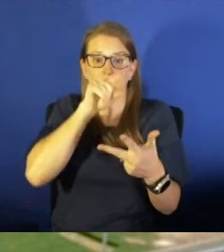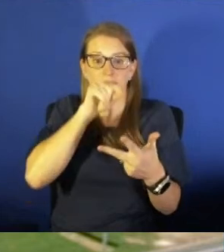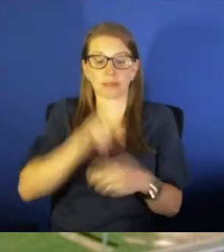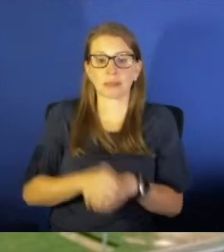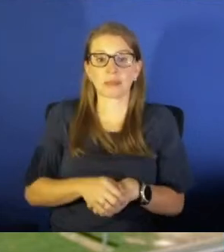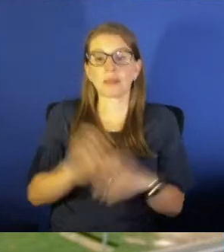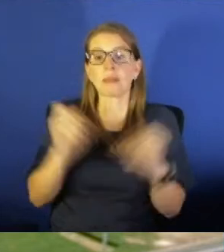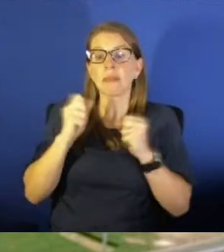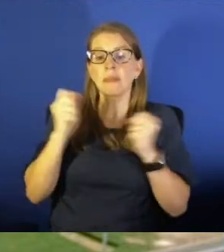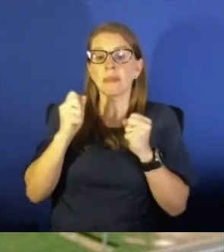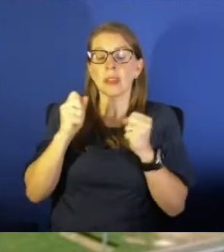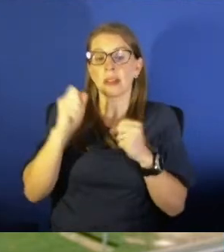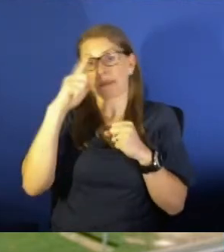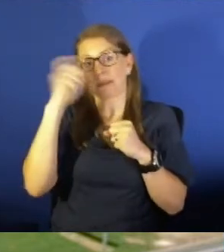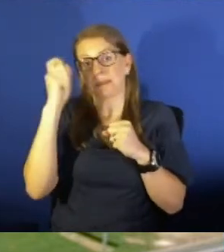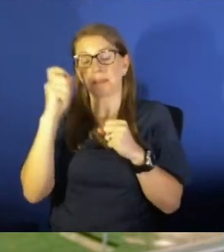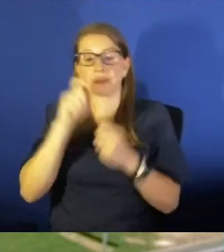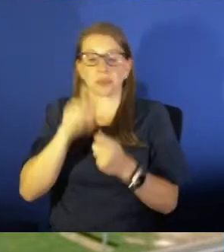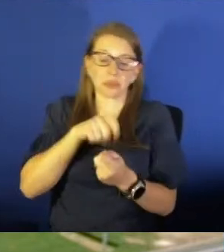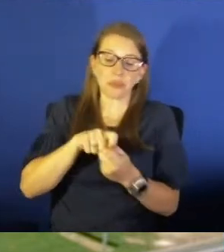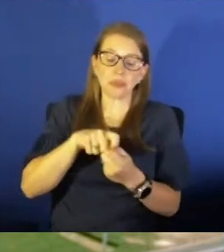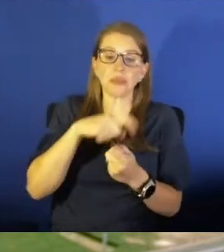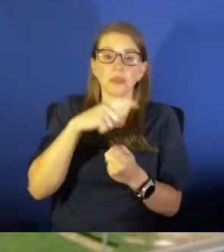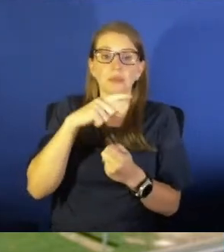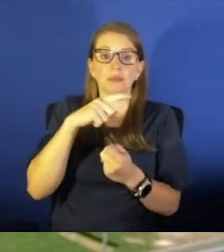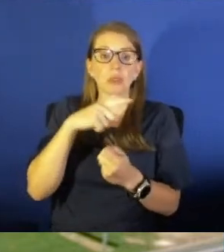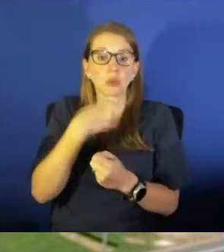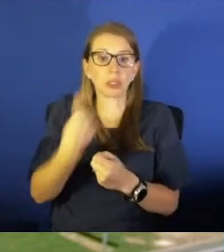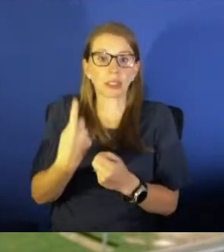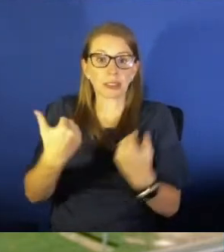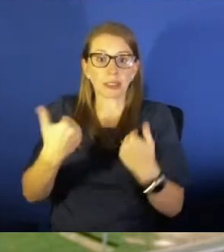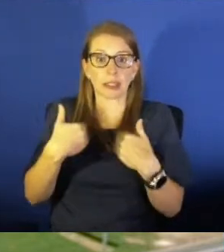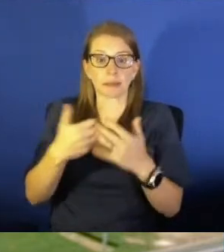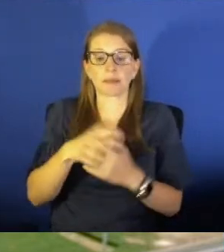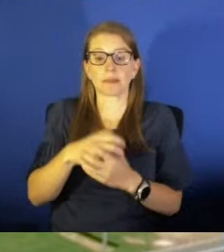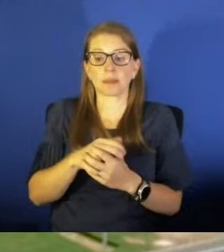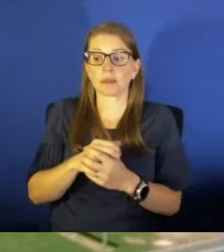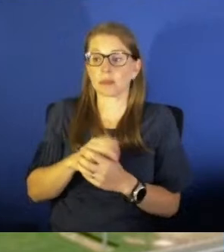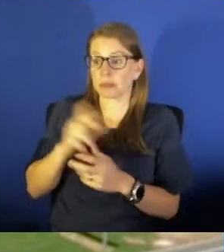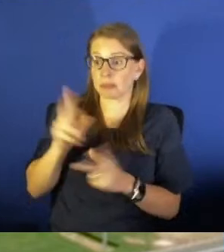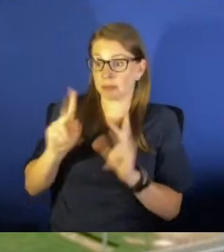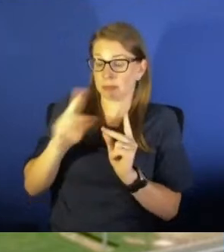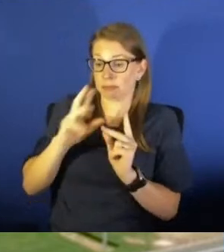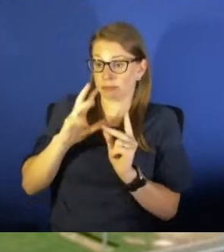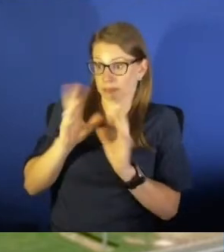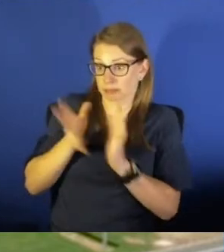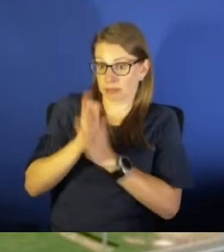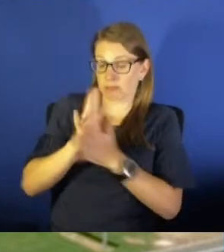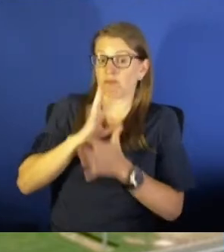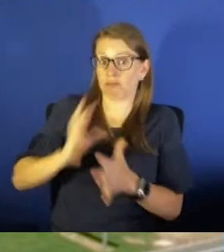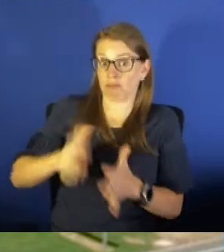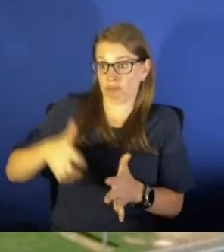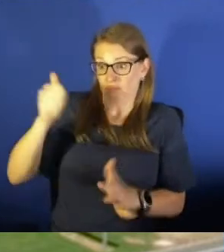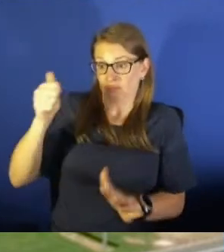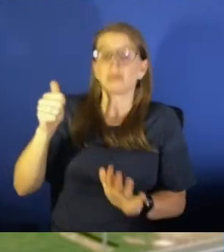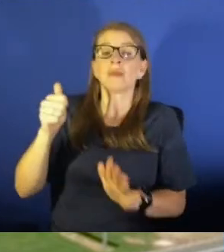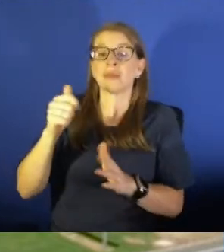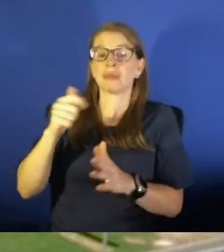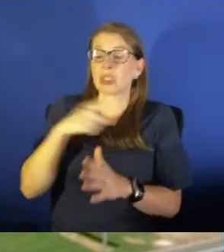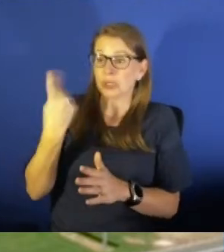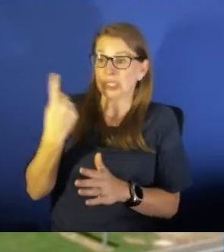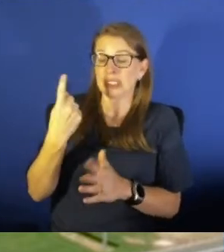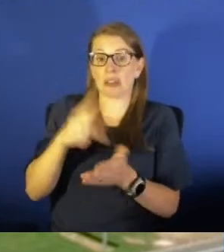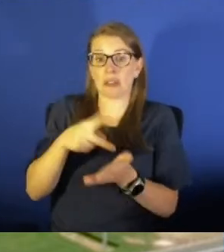with certain risks, and our expert shares how to prep your aging loved ones to minimize their risk of fall and injury as they get out more in the